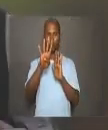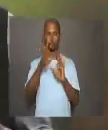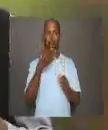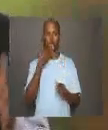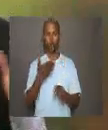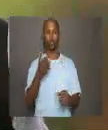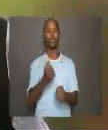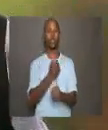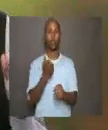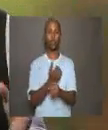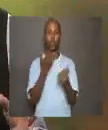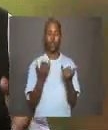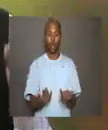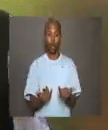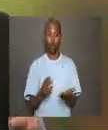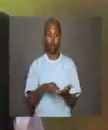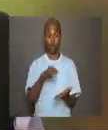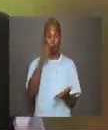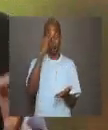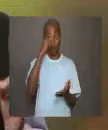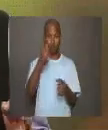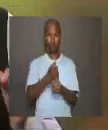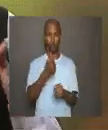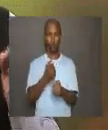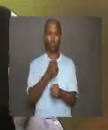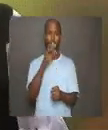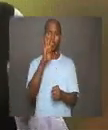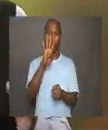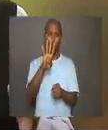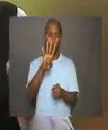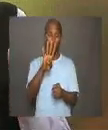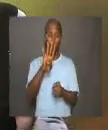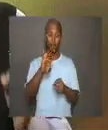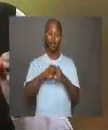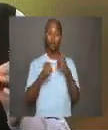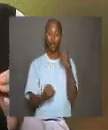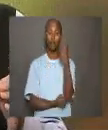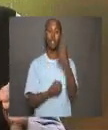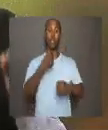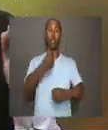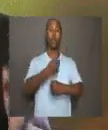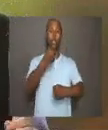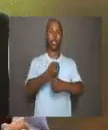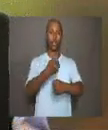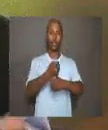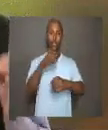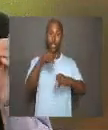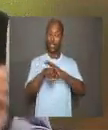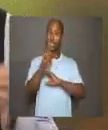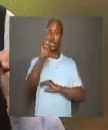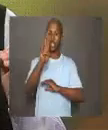job. Now let us learn to perform the 4 fundamental operations on